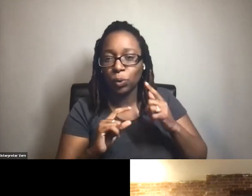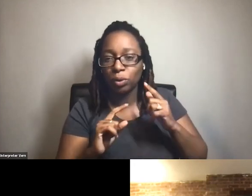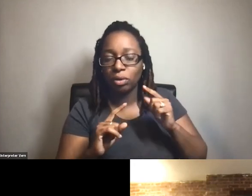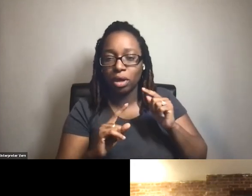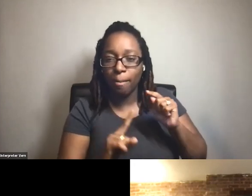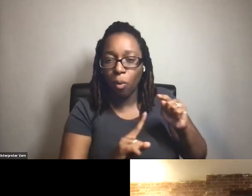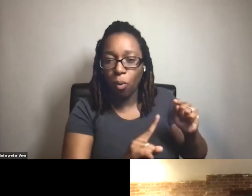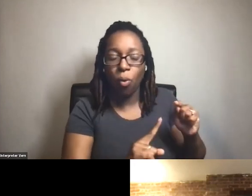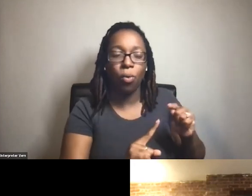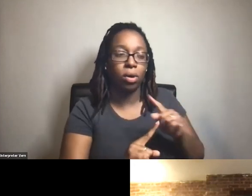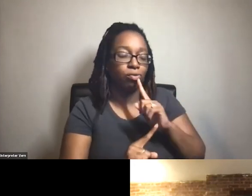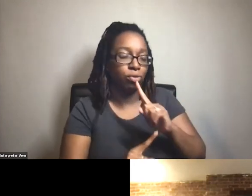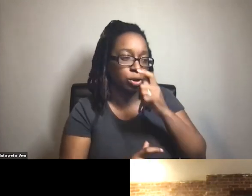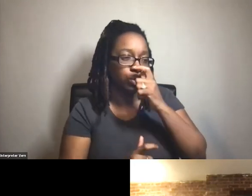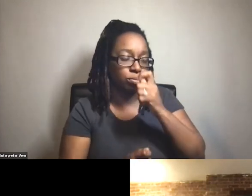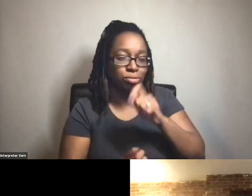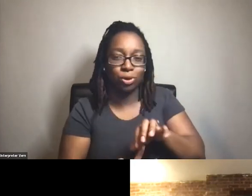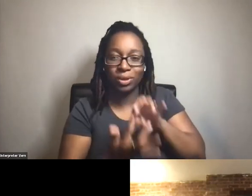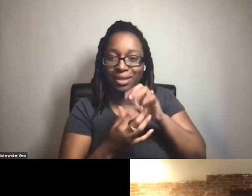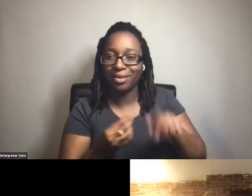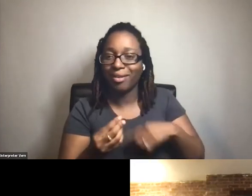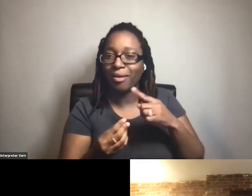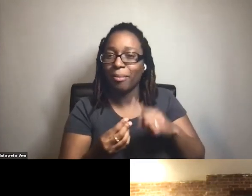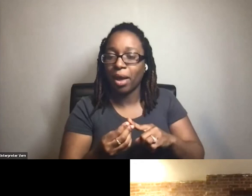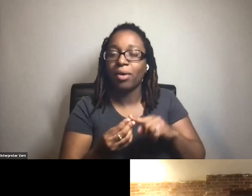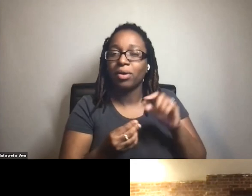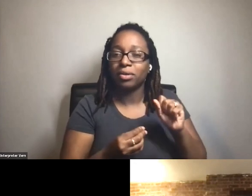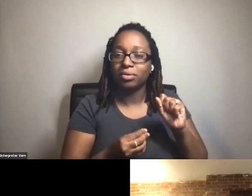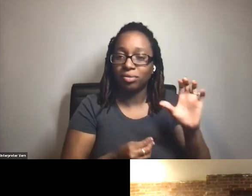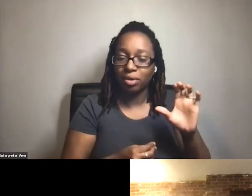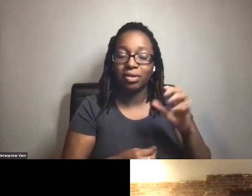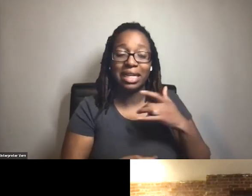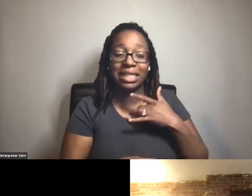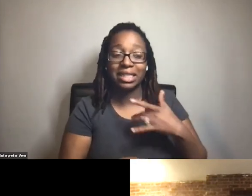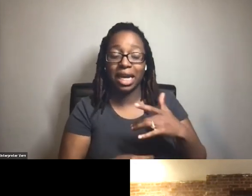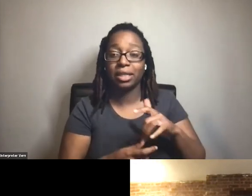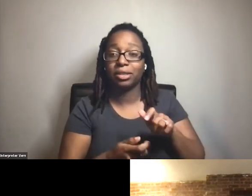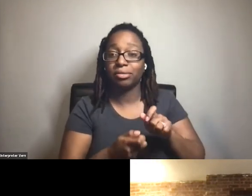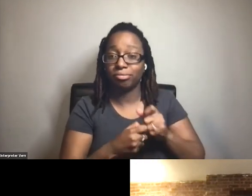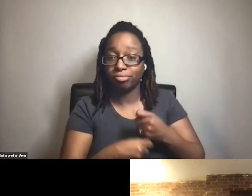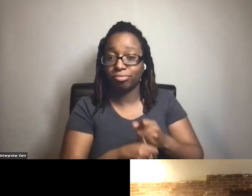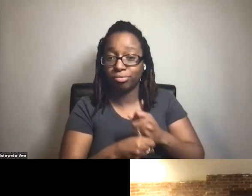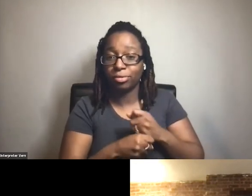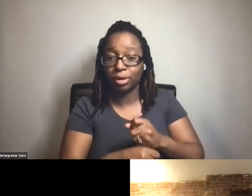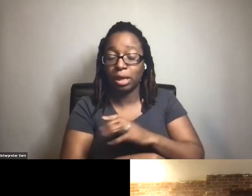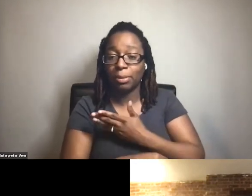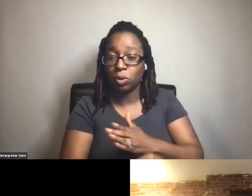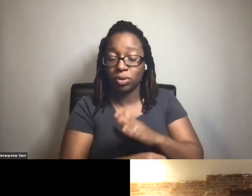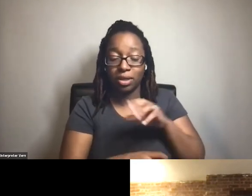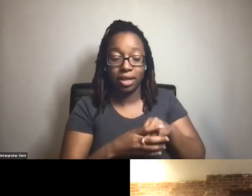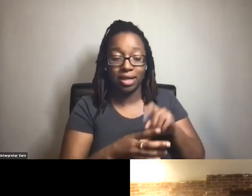that's unique about SoundCells is that because they're notating music in text, which is kind of similar, right, to writing a